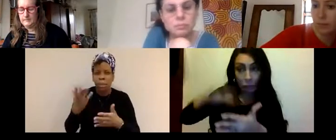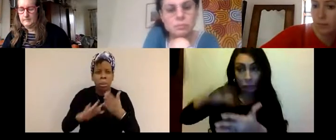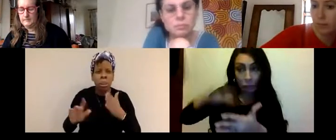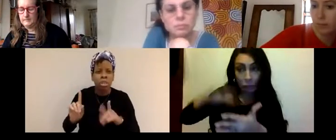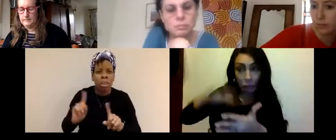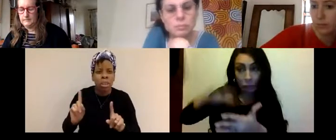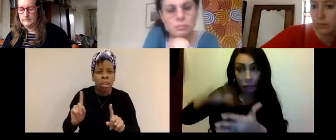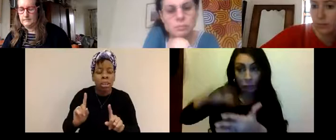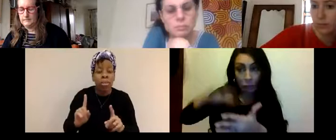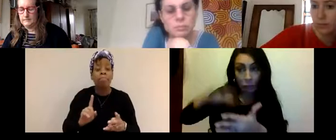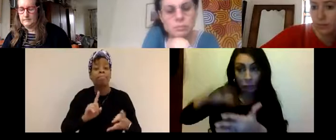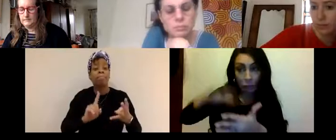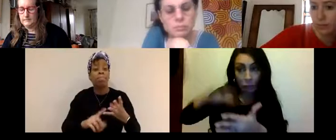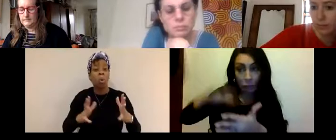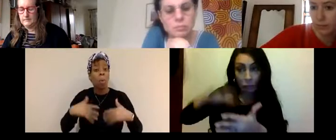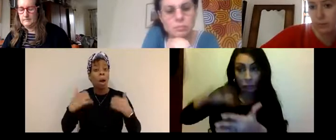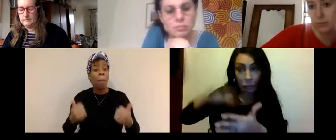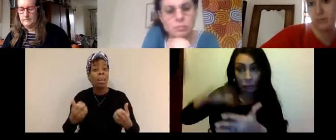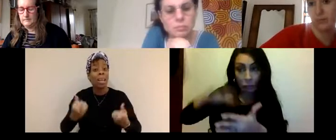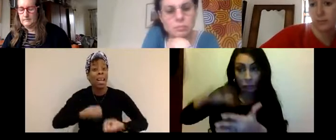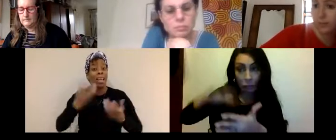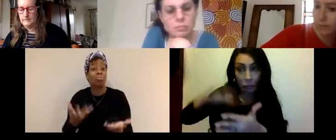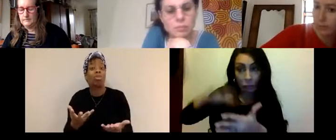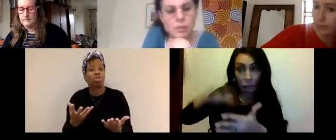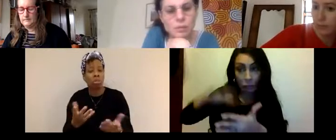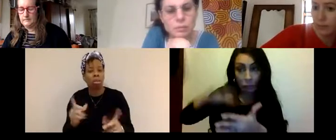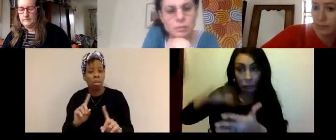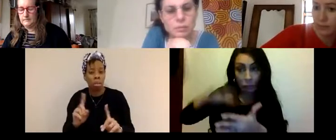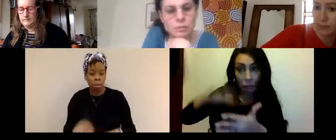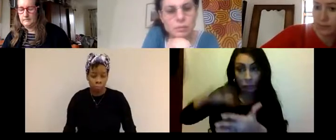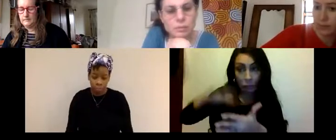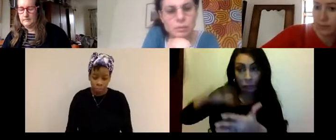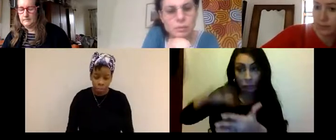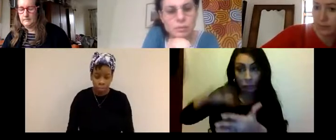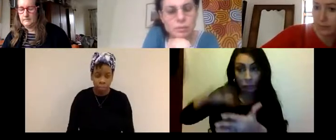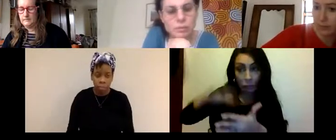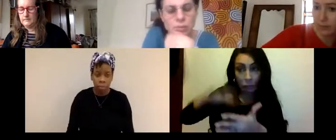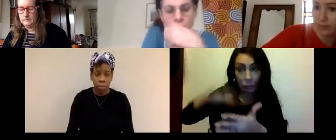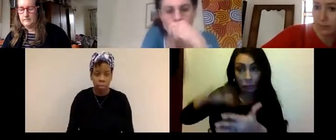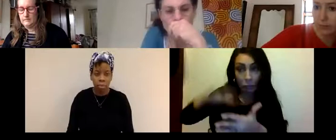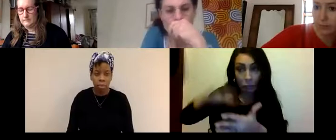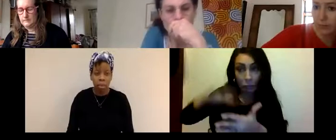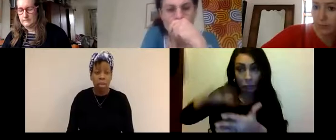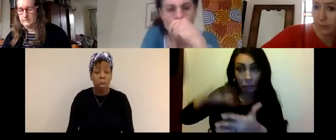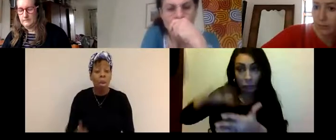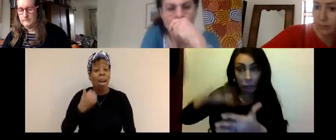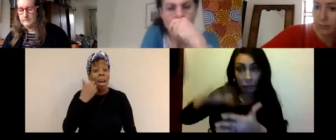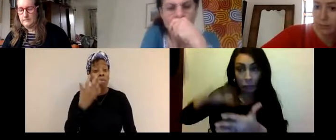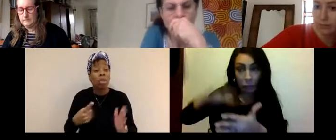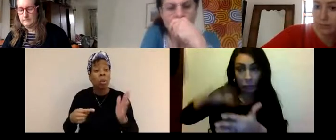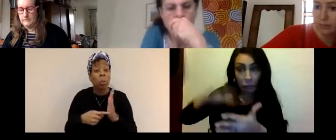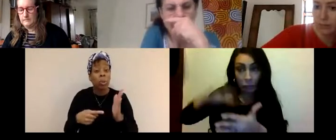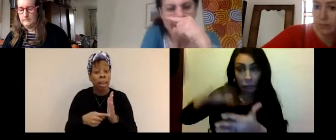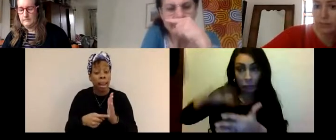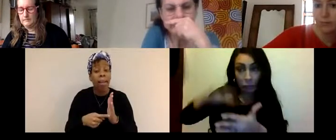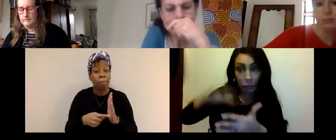well-being and expression as themes, as overriding themes. And so each Tuesday, there'll be an